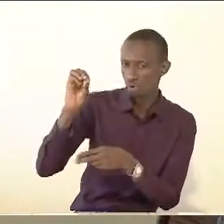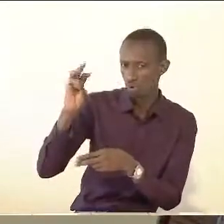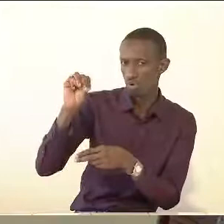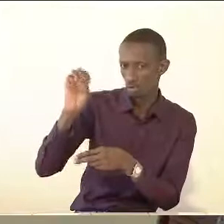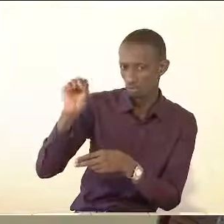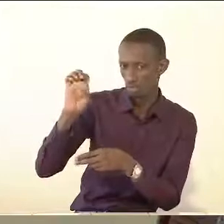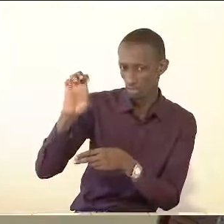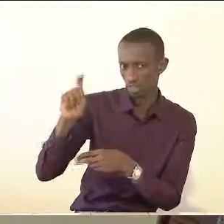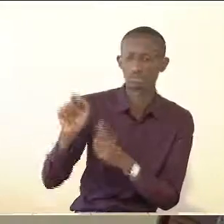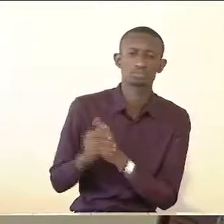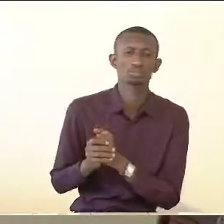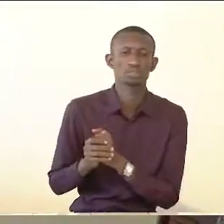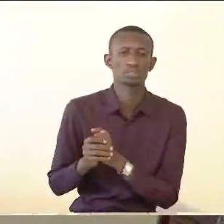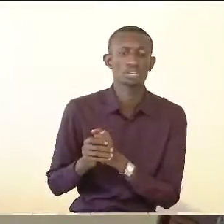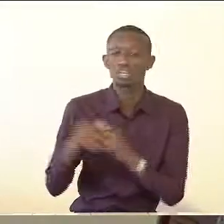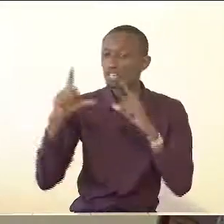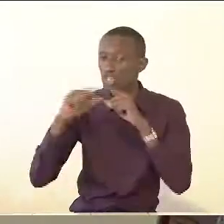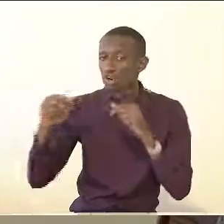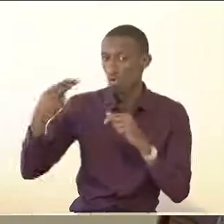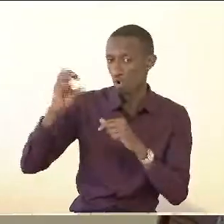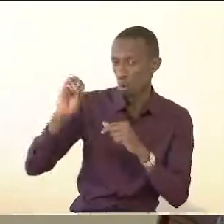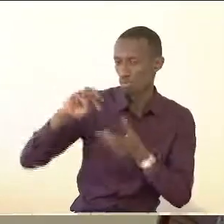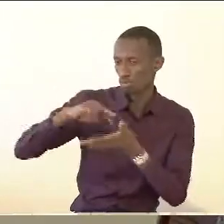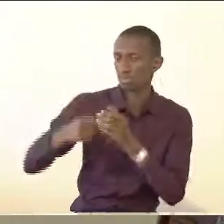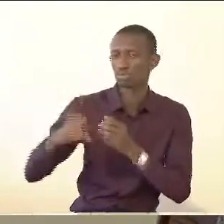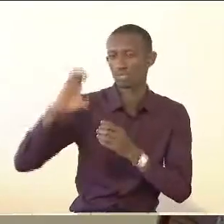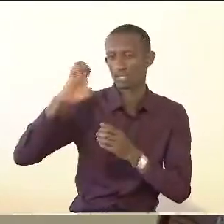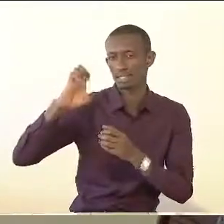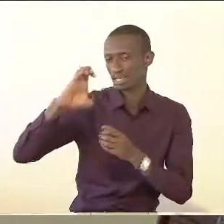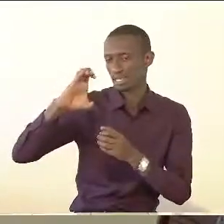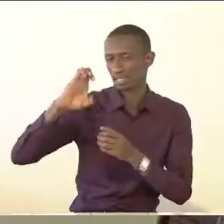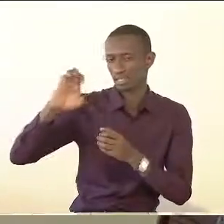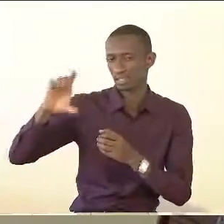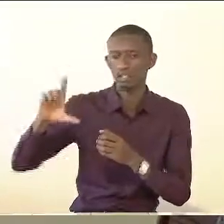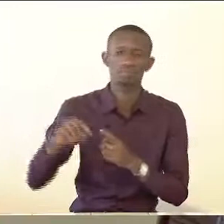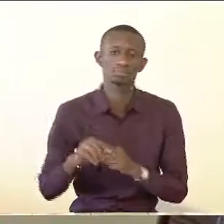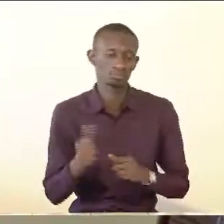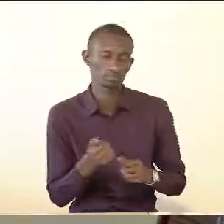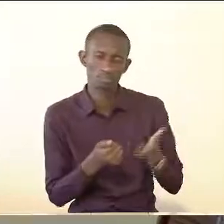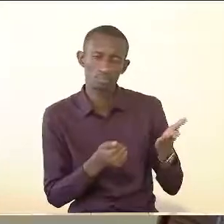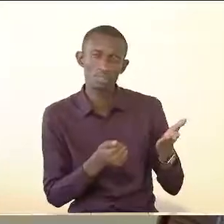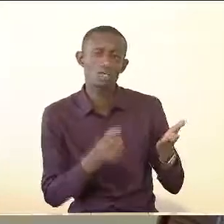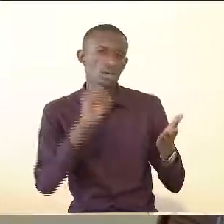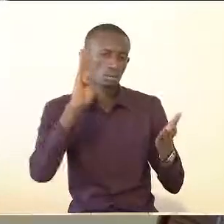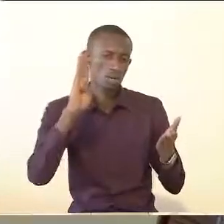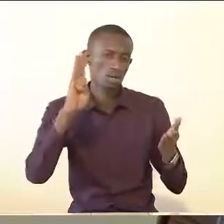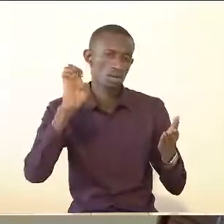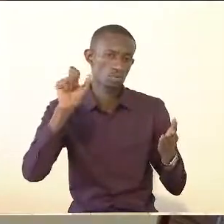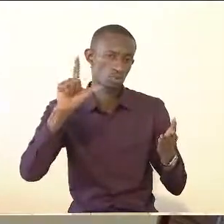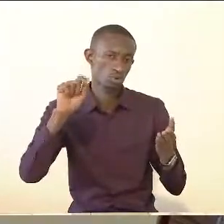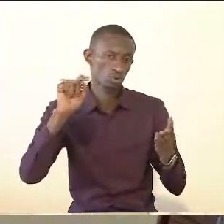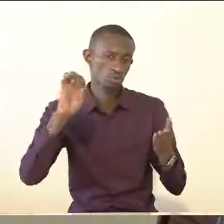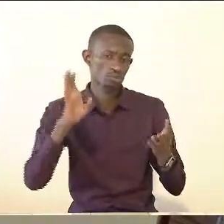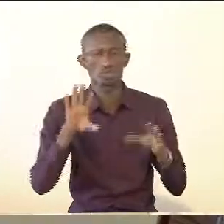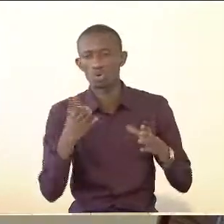the temperature. And then, or sometimes they are called endotherms. Then picrotherms or ectotherms, these are organisms